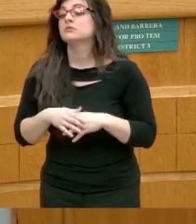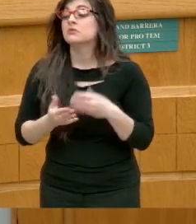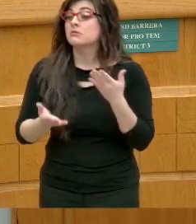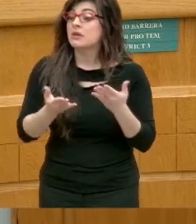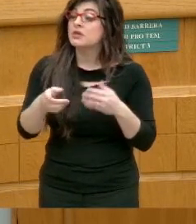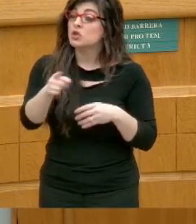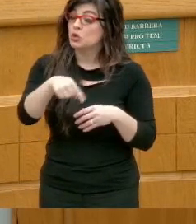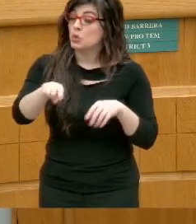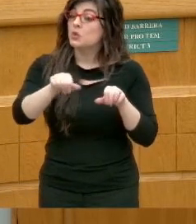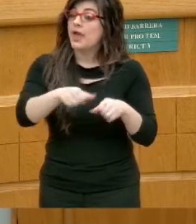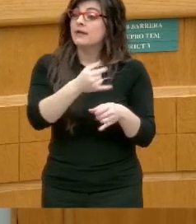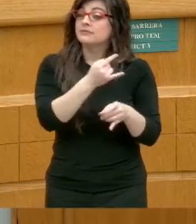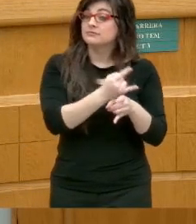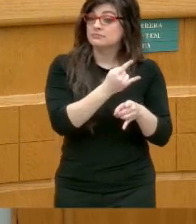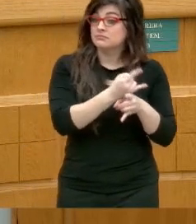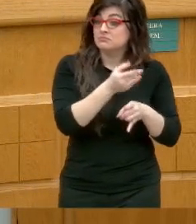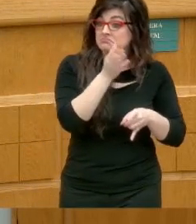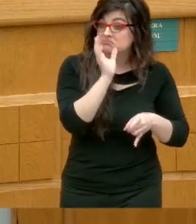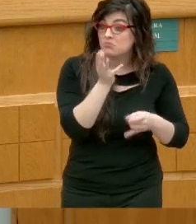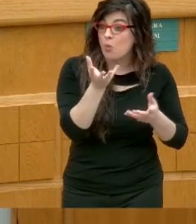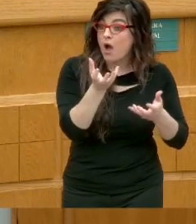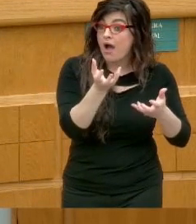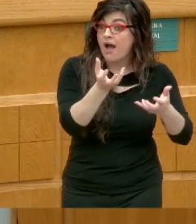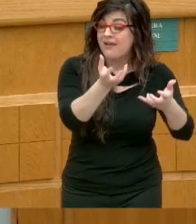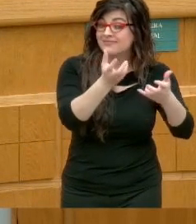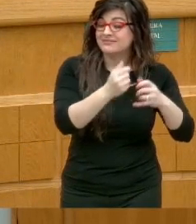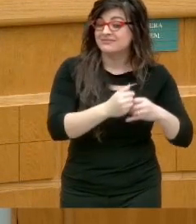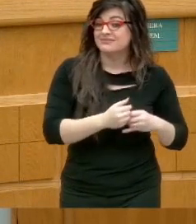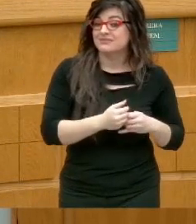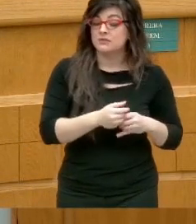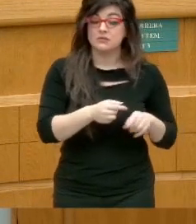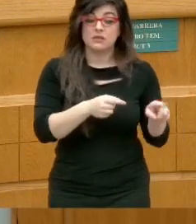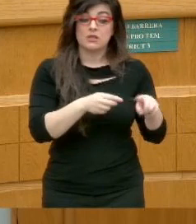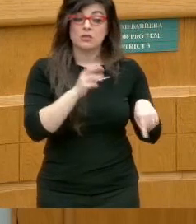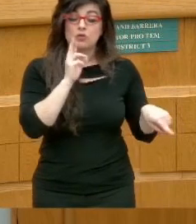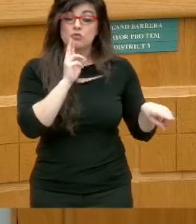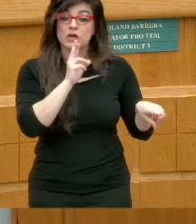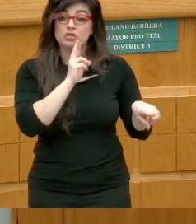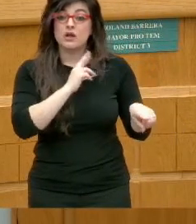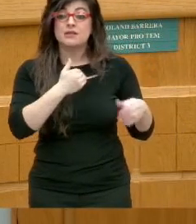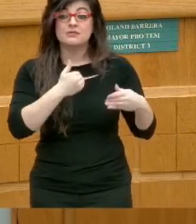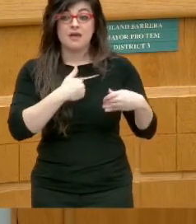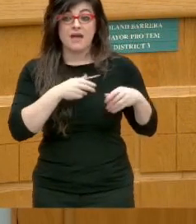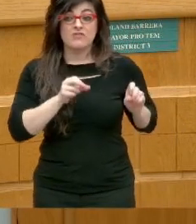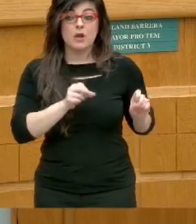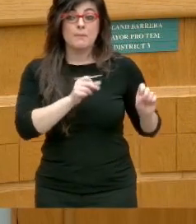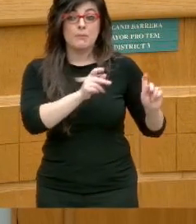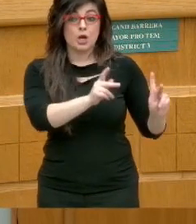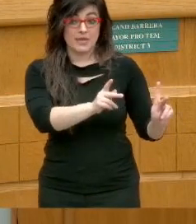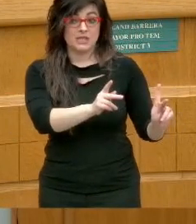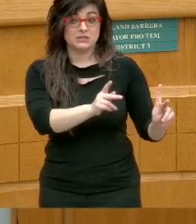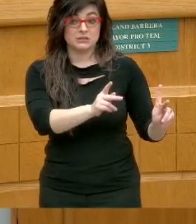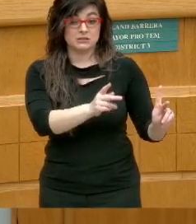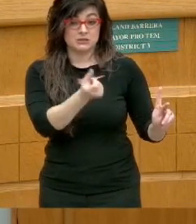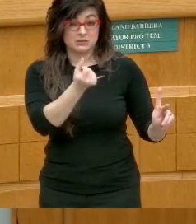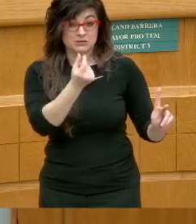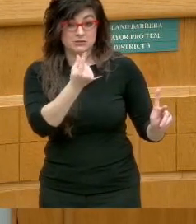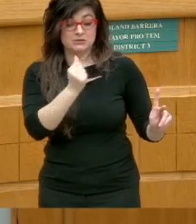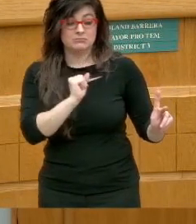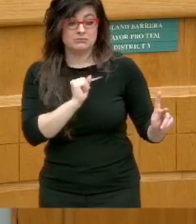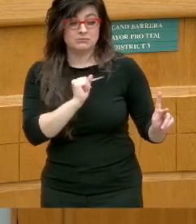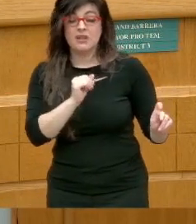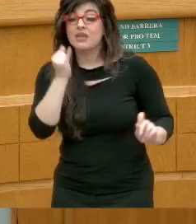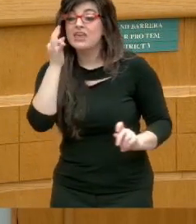they have permits issued by the state. And if you get excited and you take a lot of pictures and you see that restaurant is, 40 or